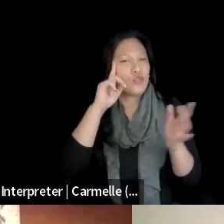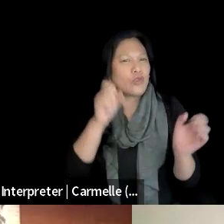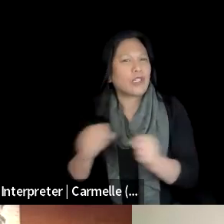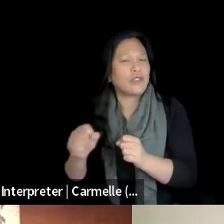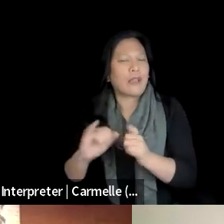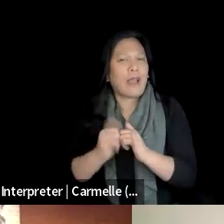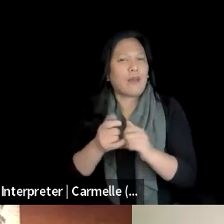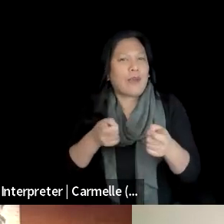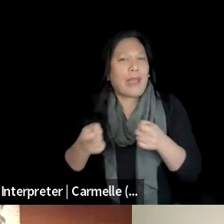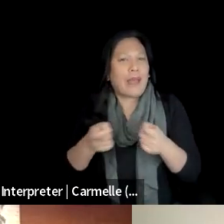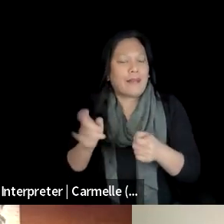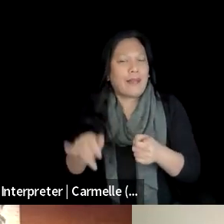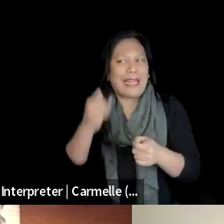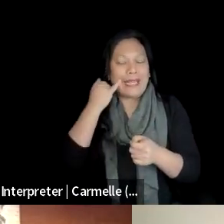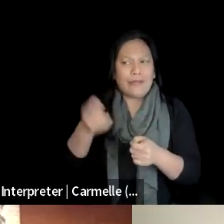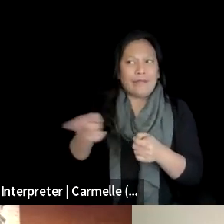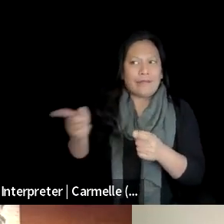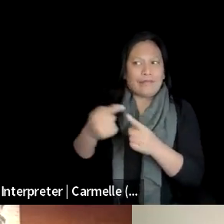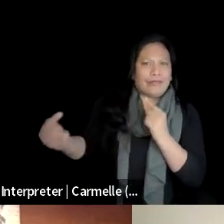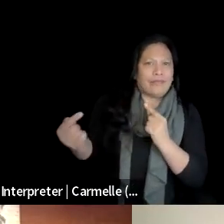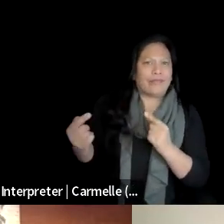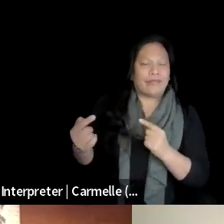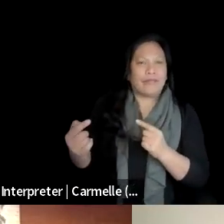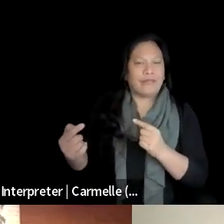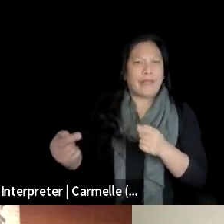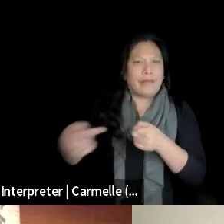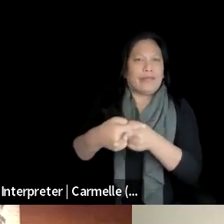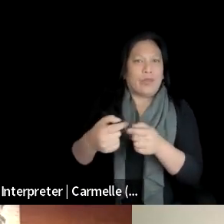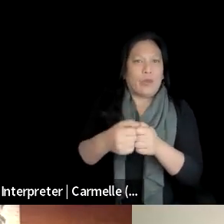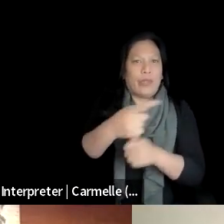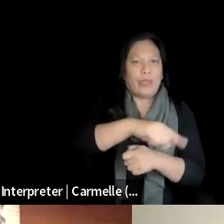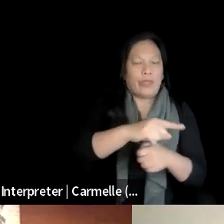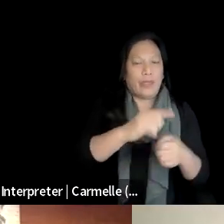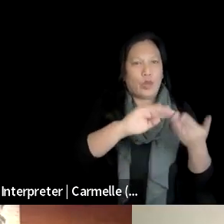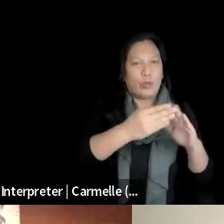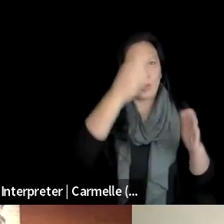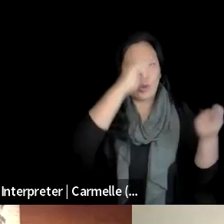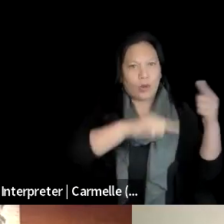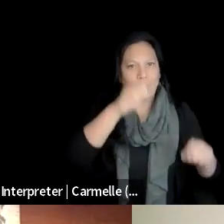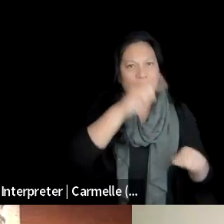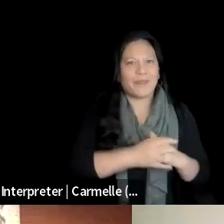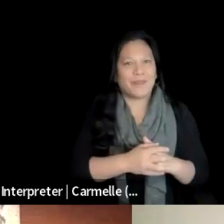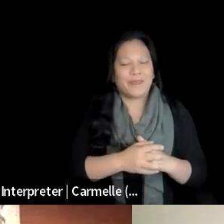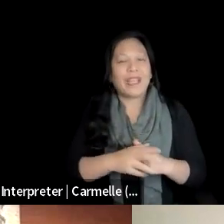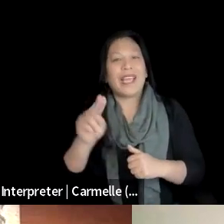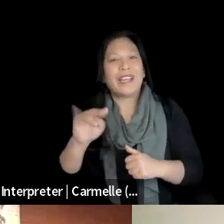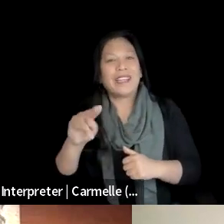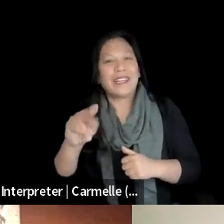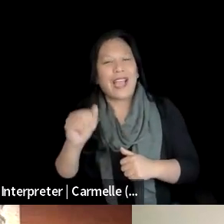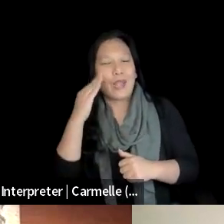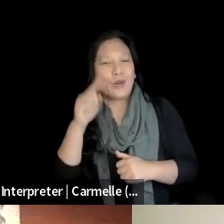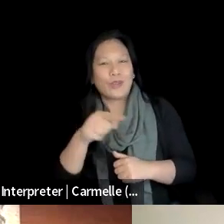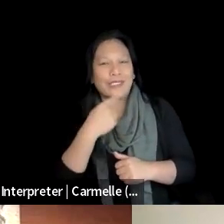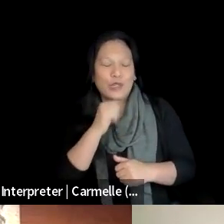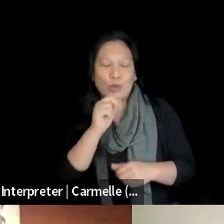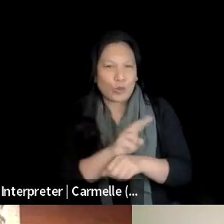those moments. And Nina, I'm going to invite you to share your thoughts, even if you're not in the world of using room agreements, but just